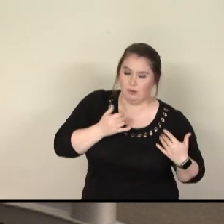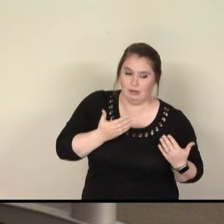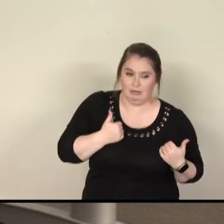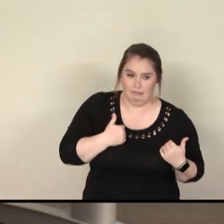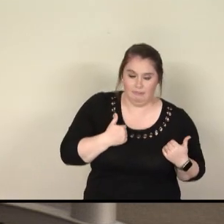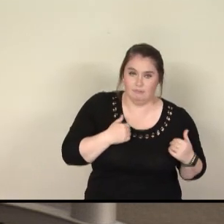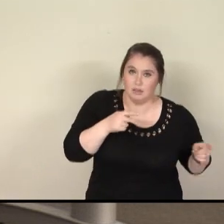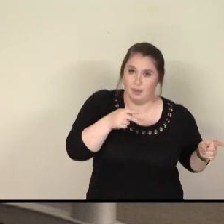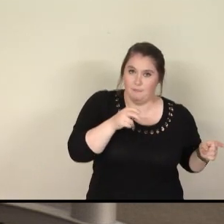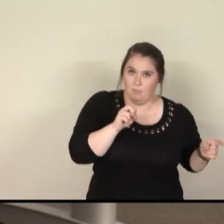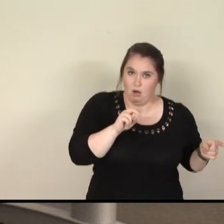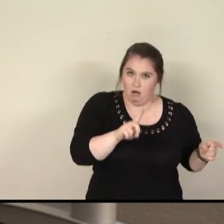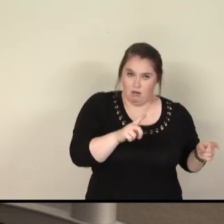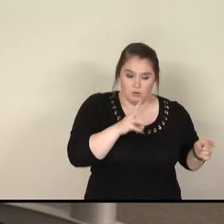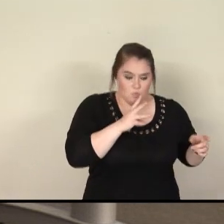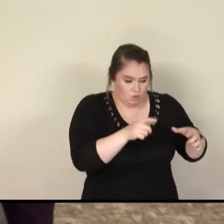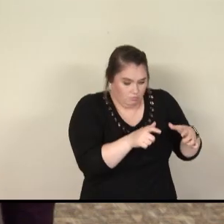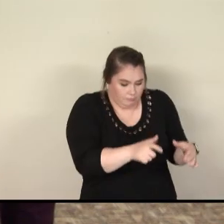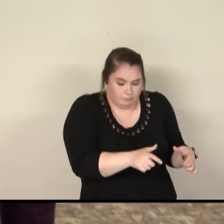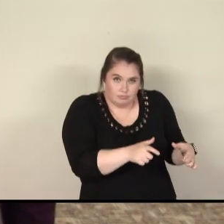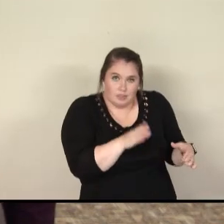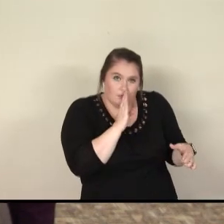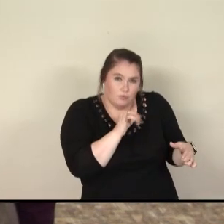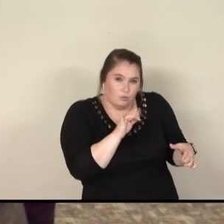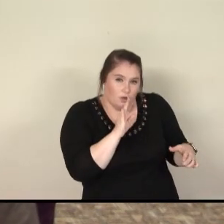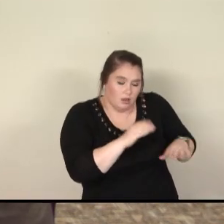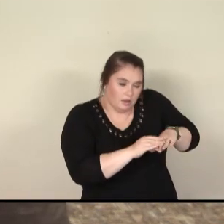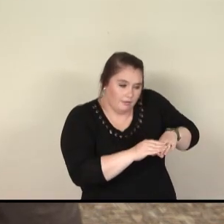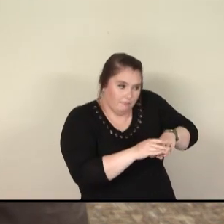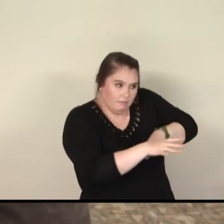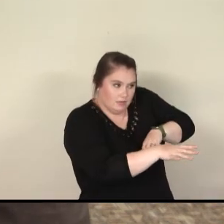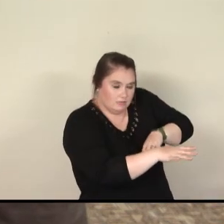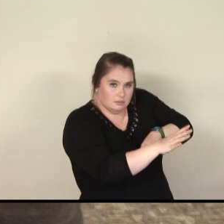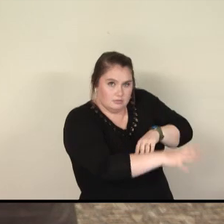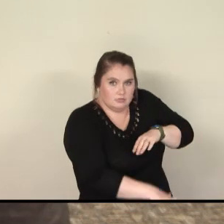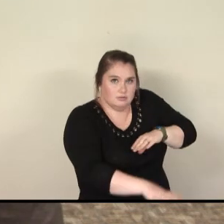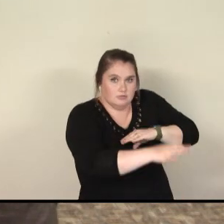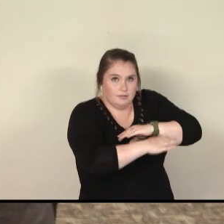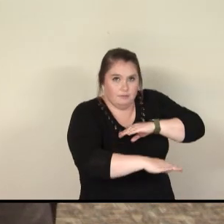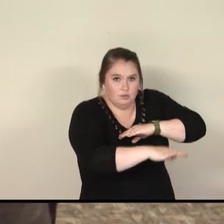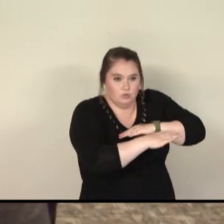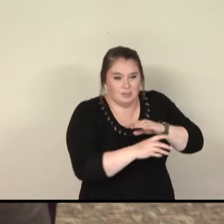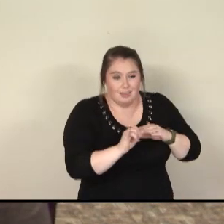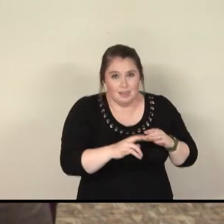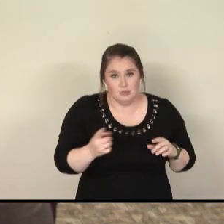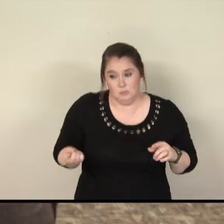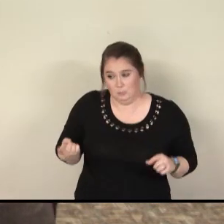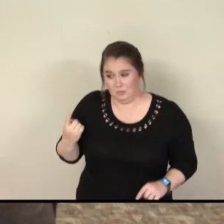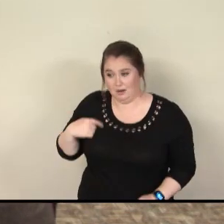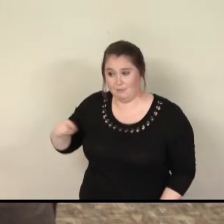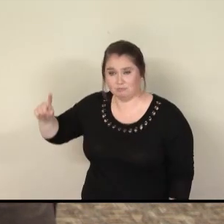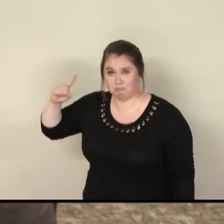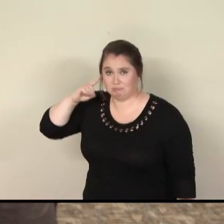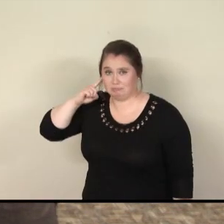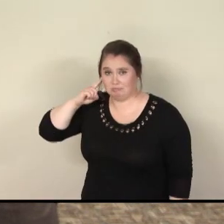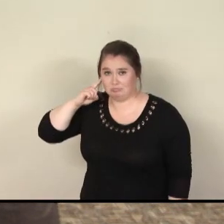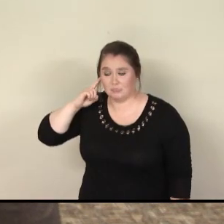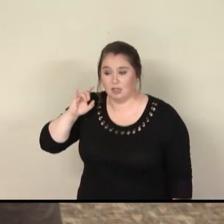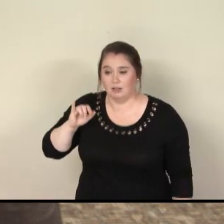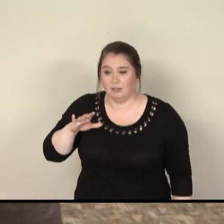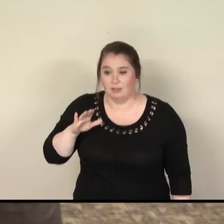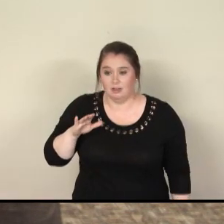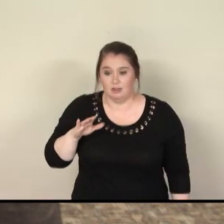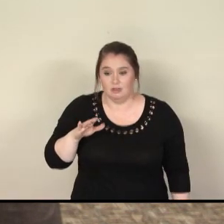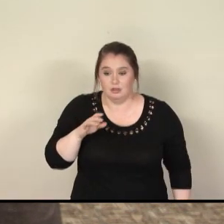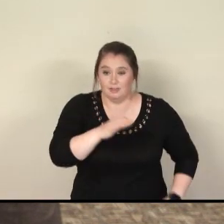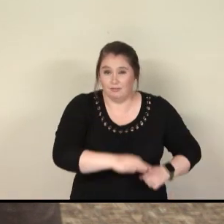it would kind of impact kind of these fields, because that has been one of the things that I've heard is the fields kind of